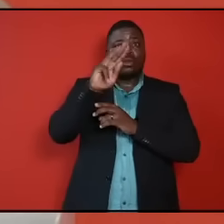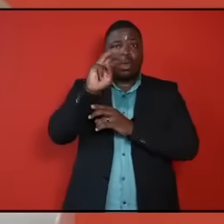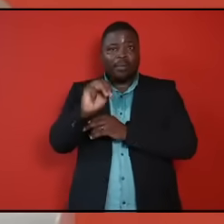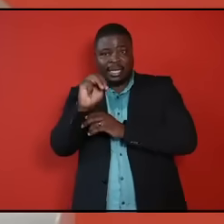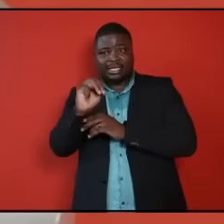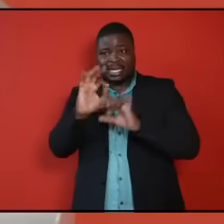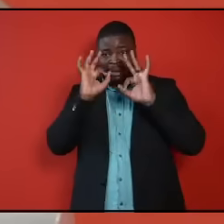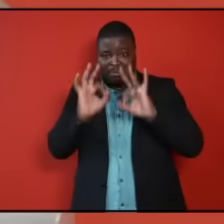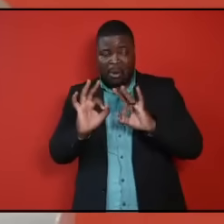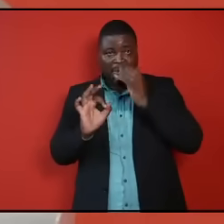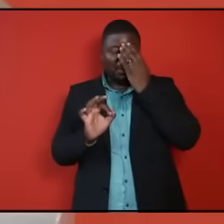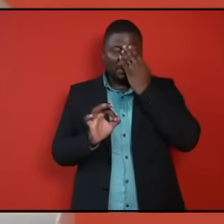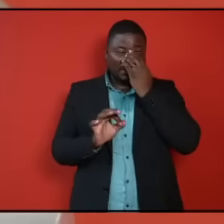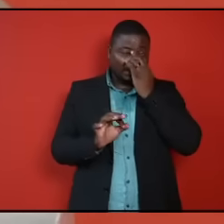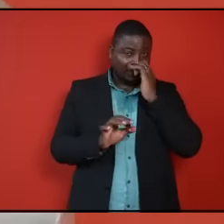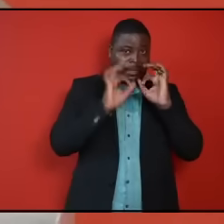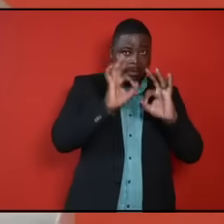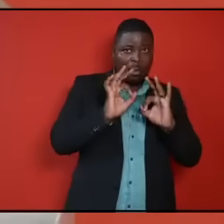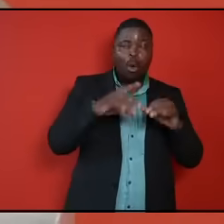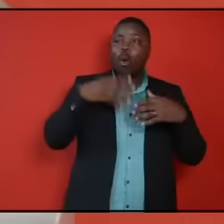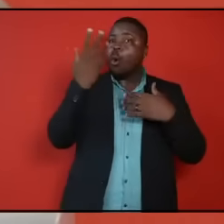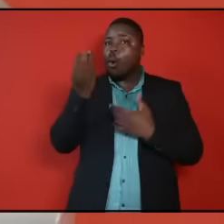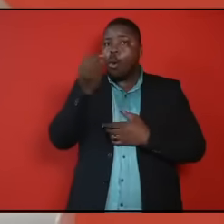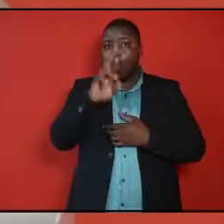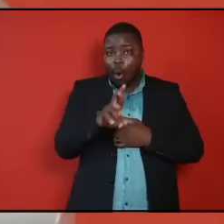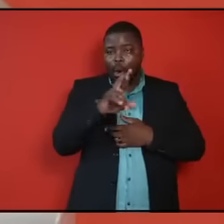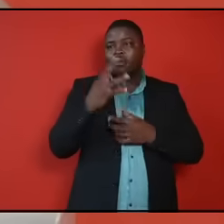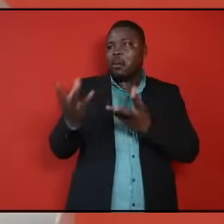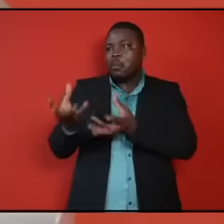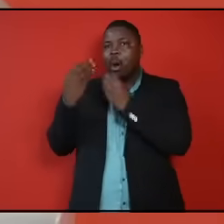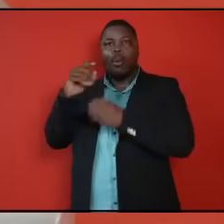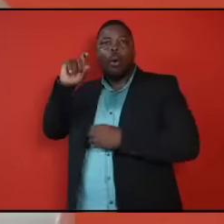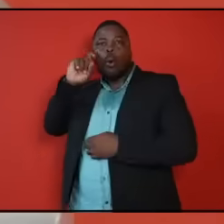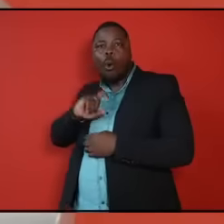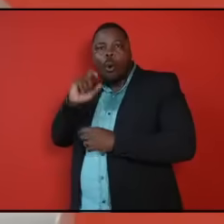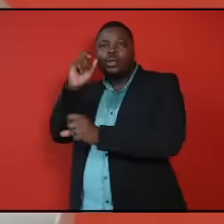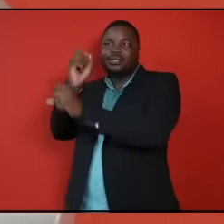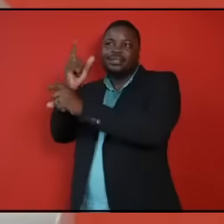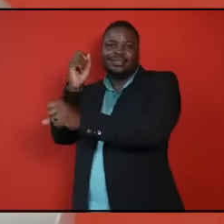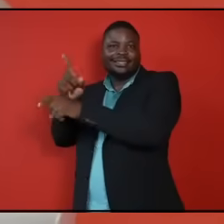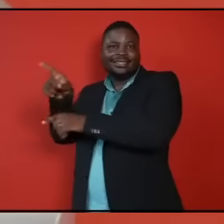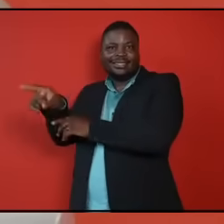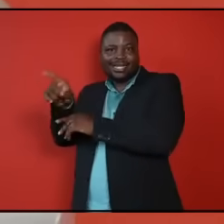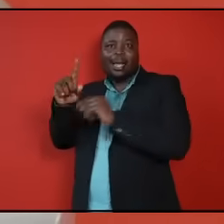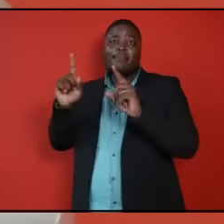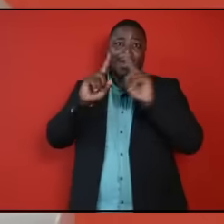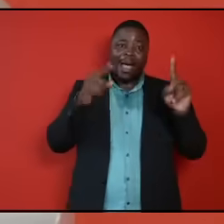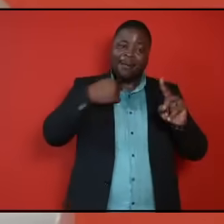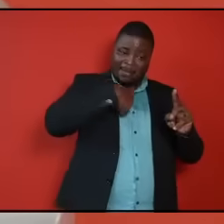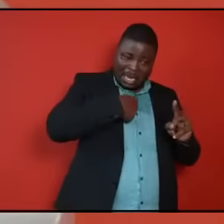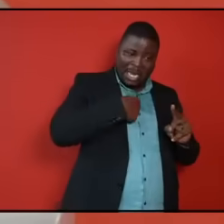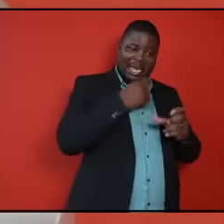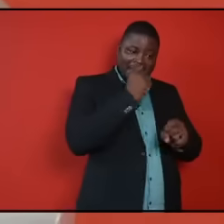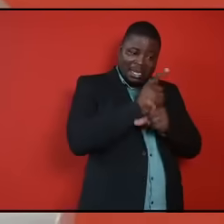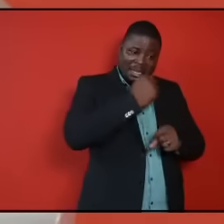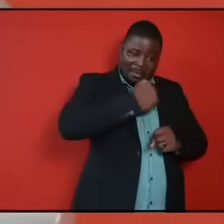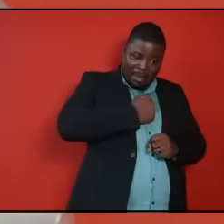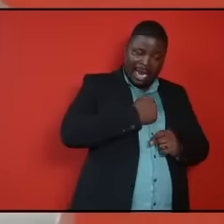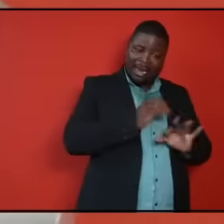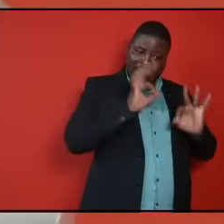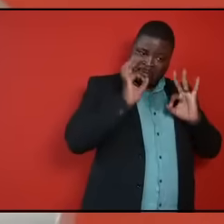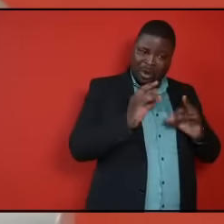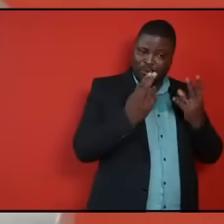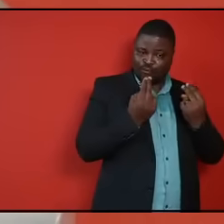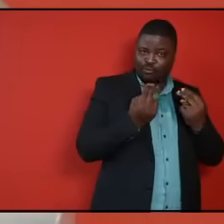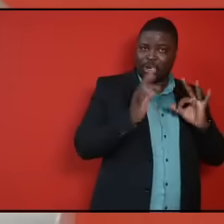skorokoro. Hamba wena, hamba. Aye. You miss one, you catch one. You didn't catch me. I'm talking about me. You can catch